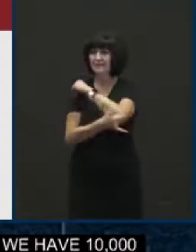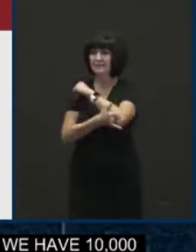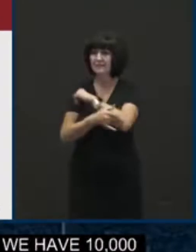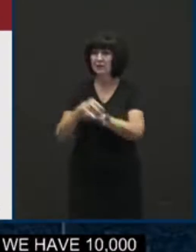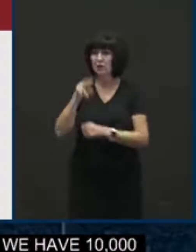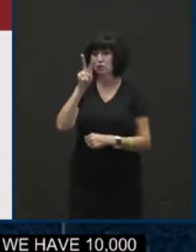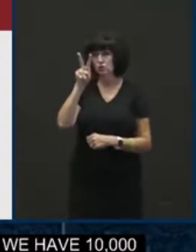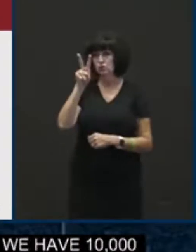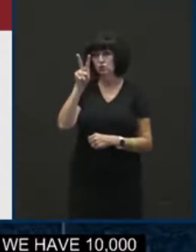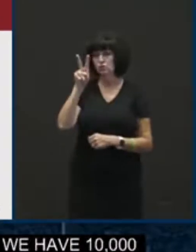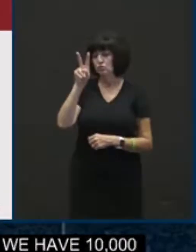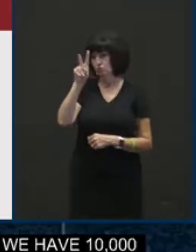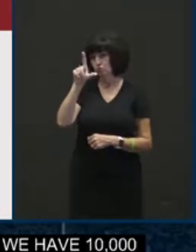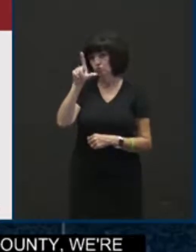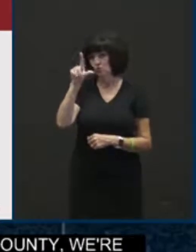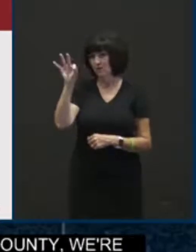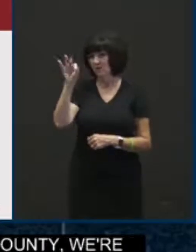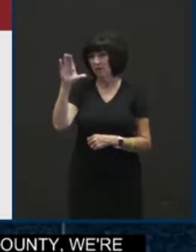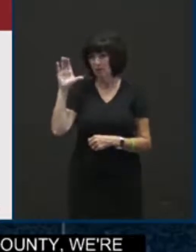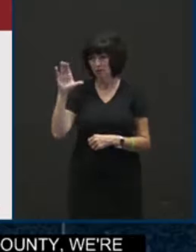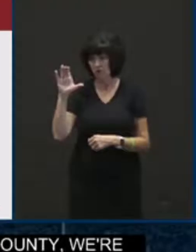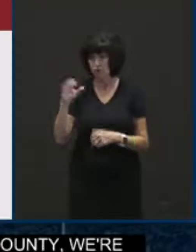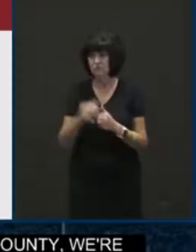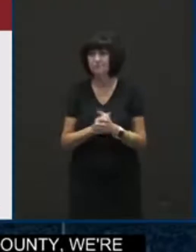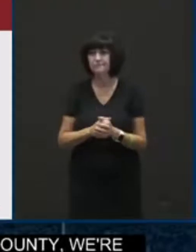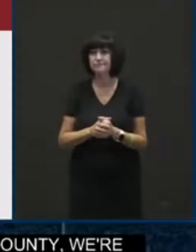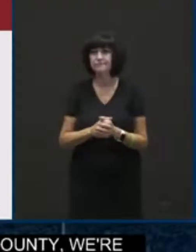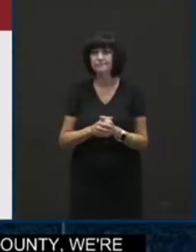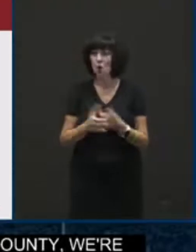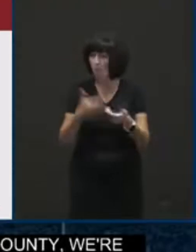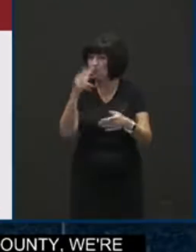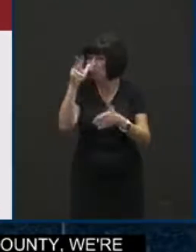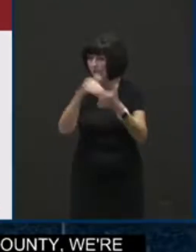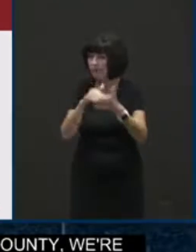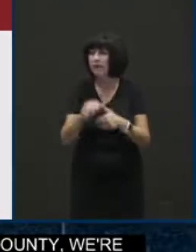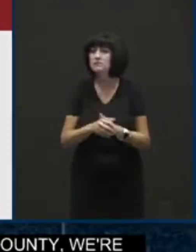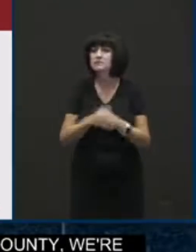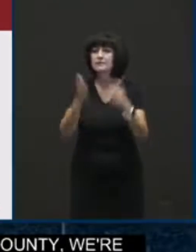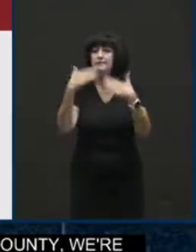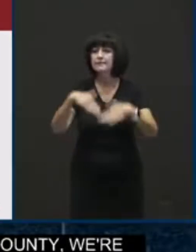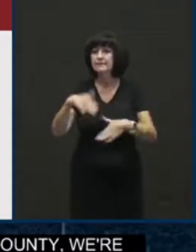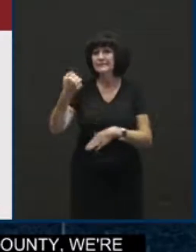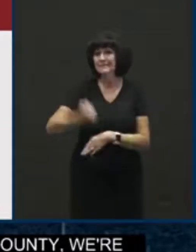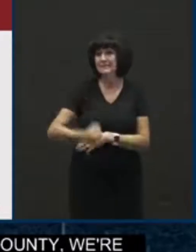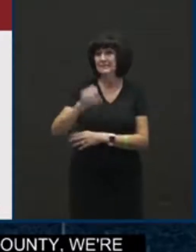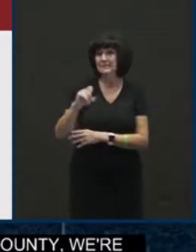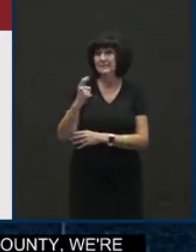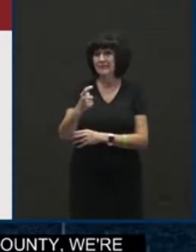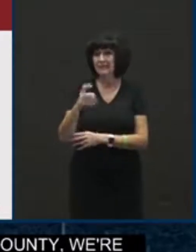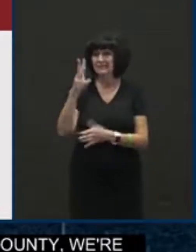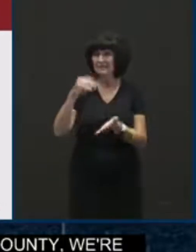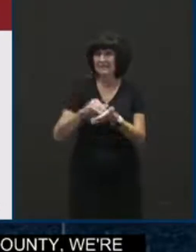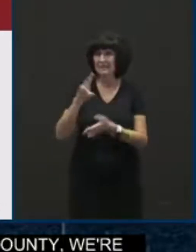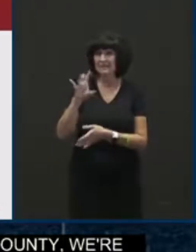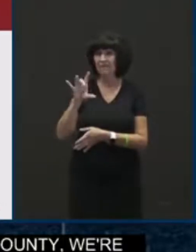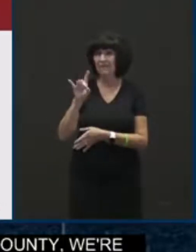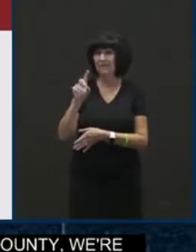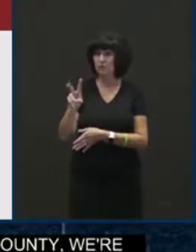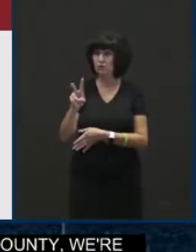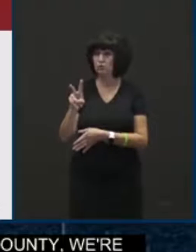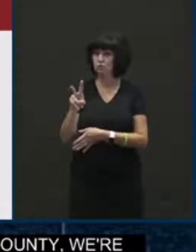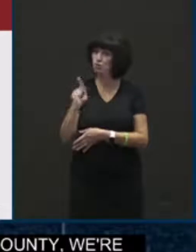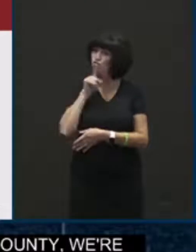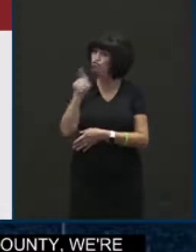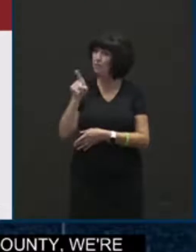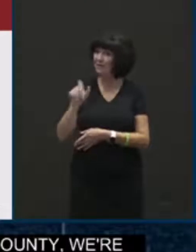2,900, almost 3,000, and then in Sussex County, again, still the highest rate per population at 6,700. A lot